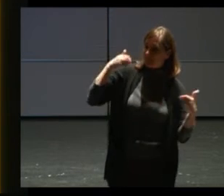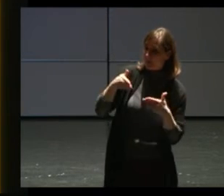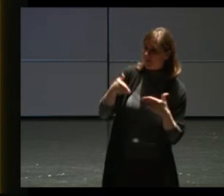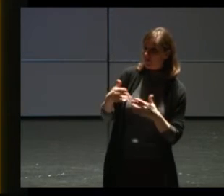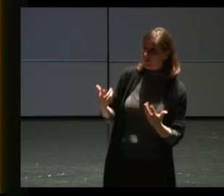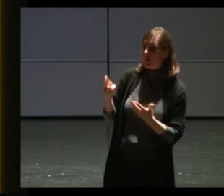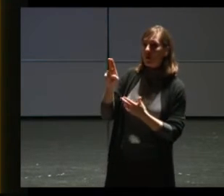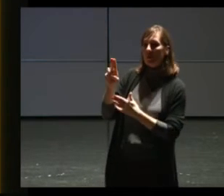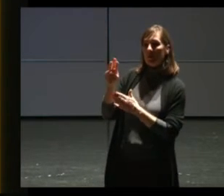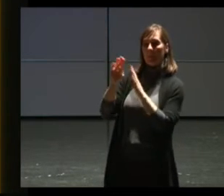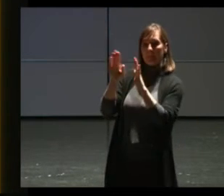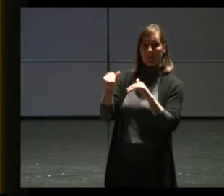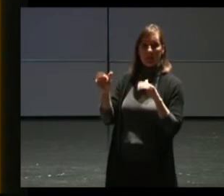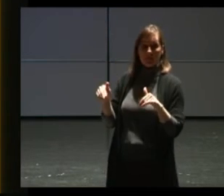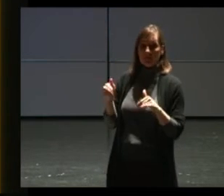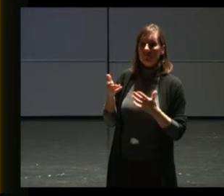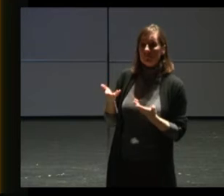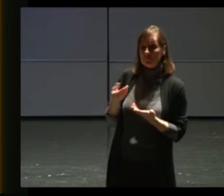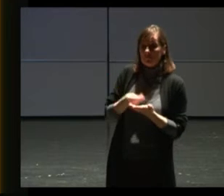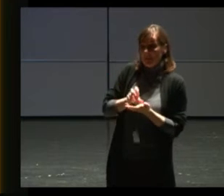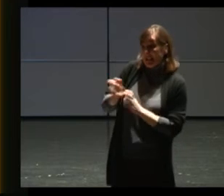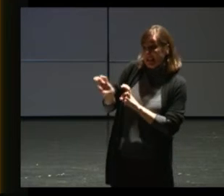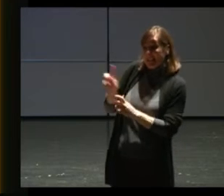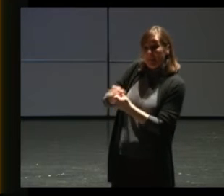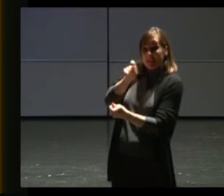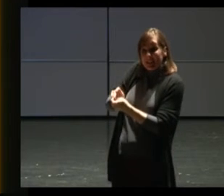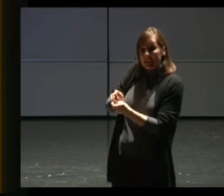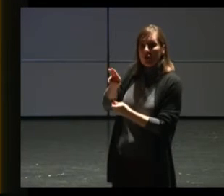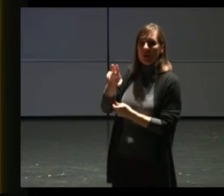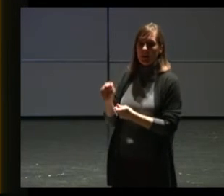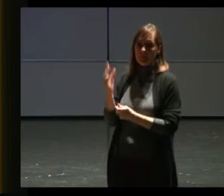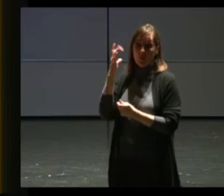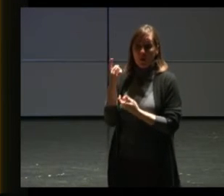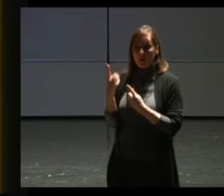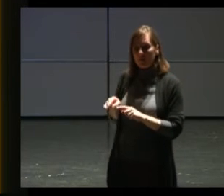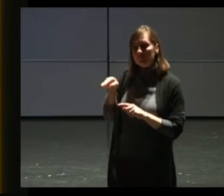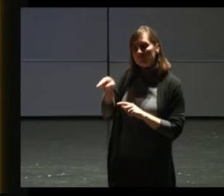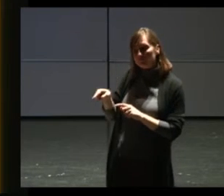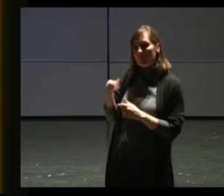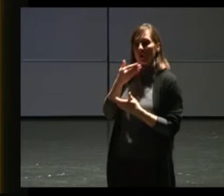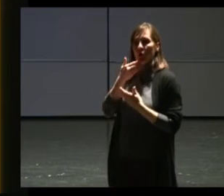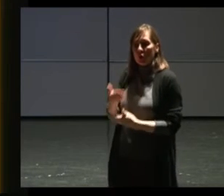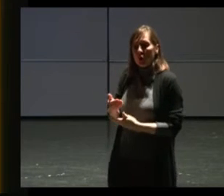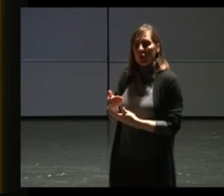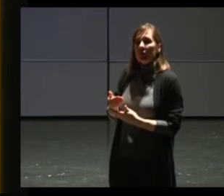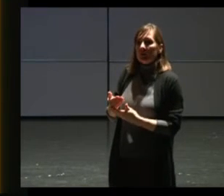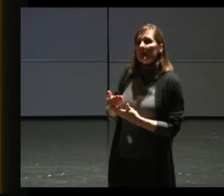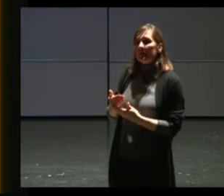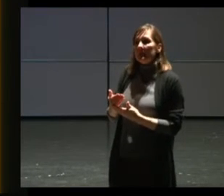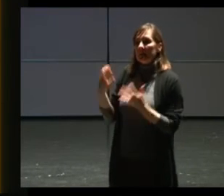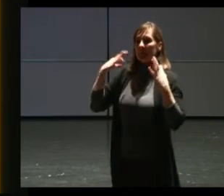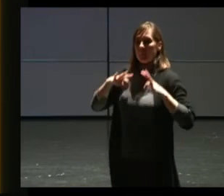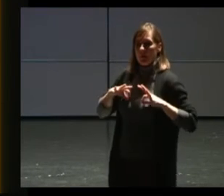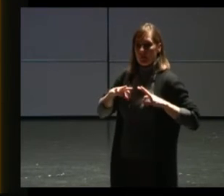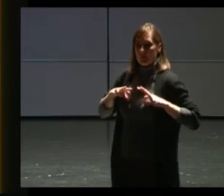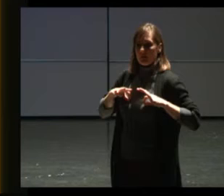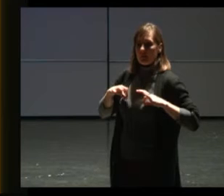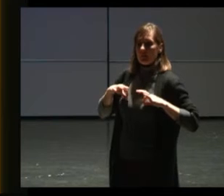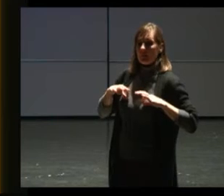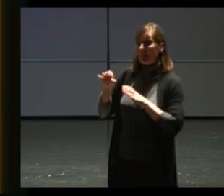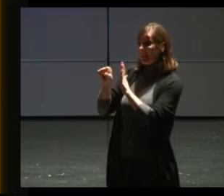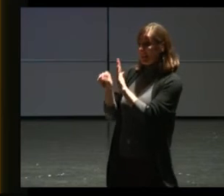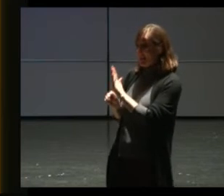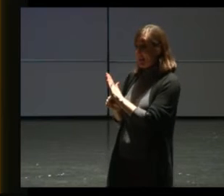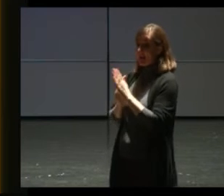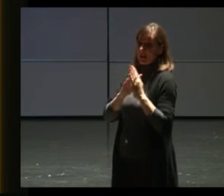UW system and in particular UWM, because it's going to have a good double bottom line benefit for the community and the